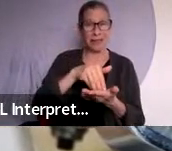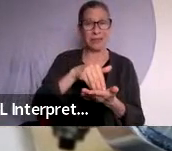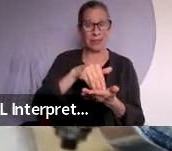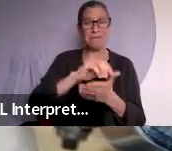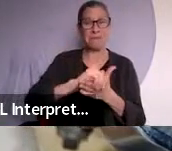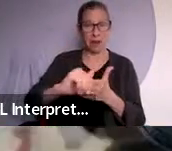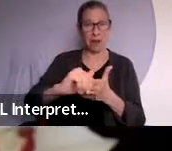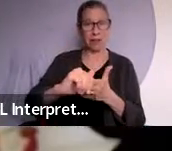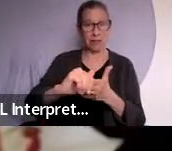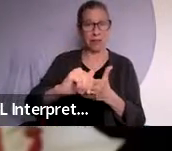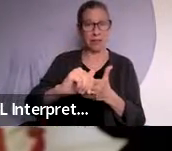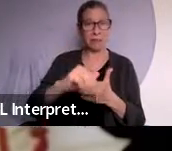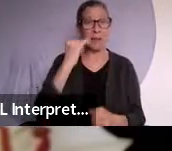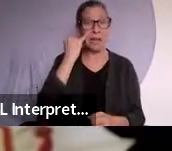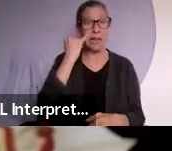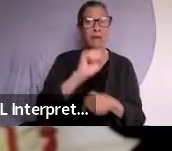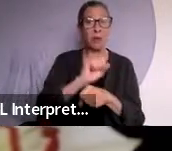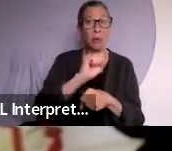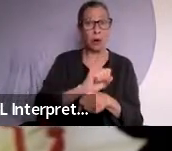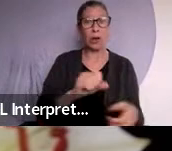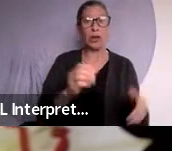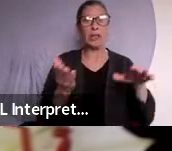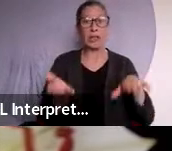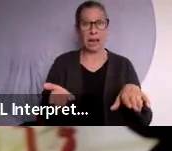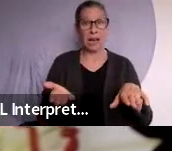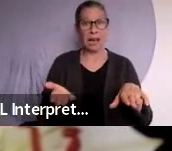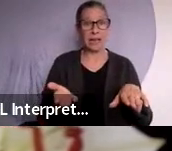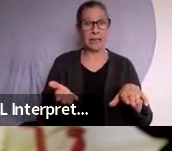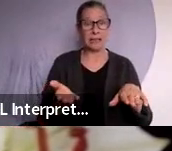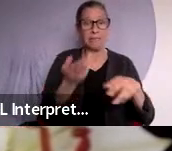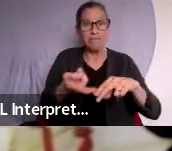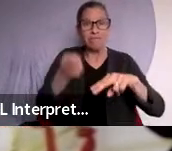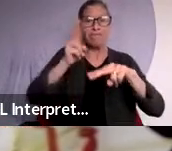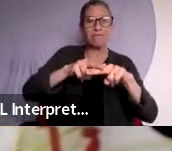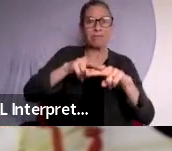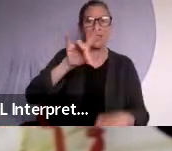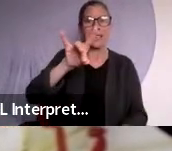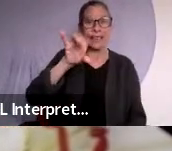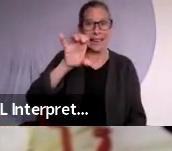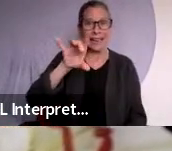$900,000. If the worker died, the amount would be about